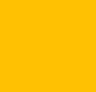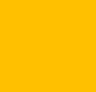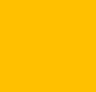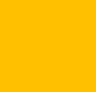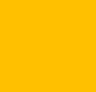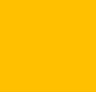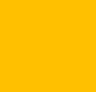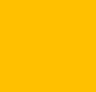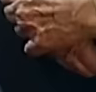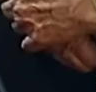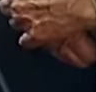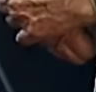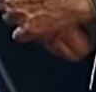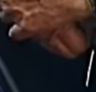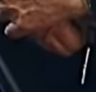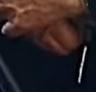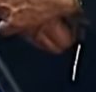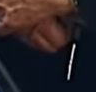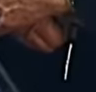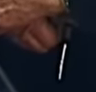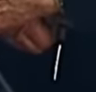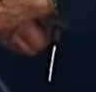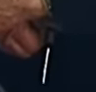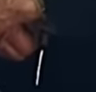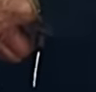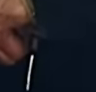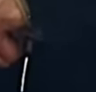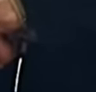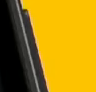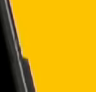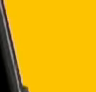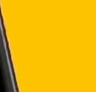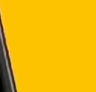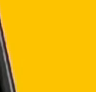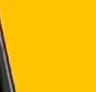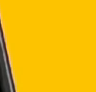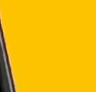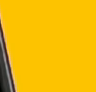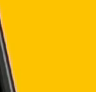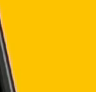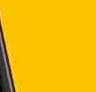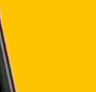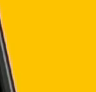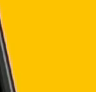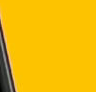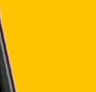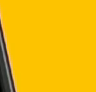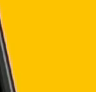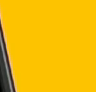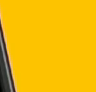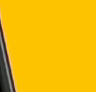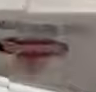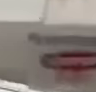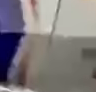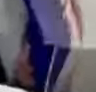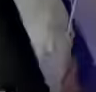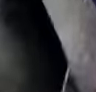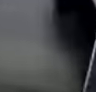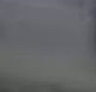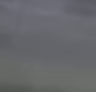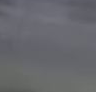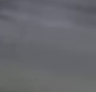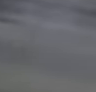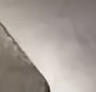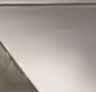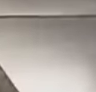What's a sand dollar rebate? It's the digital Bahamian dollar back in your wallet. Top up any sand dollar-enabled digital wallet and make a purchase